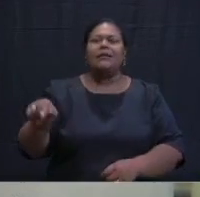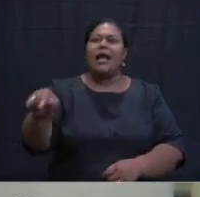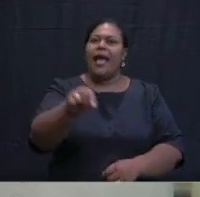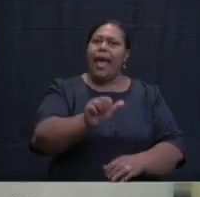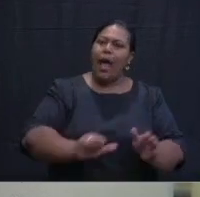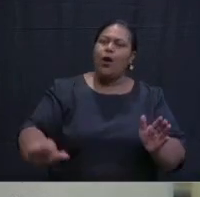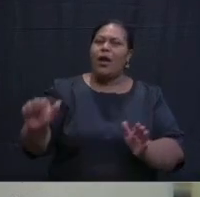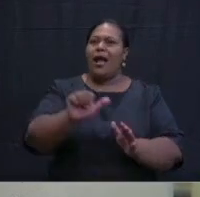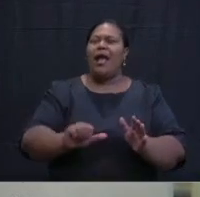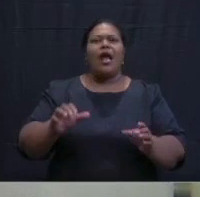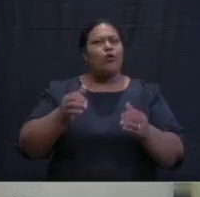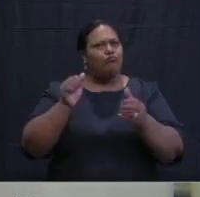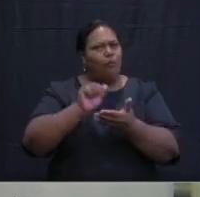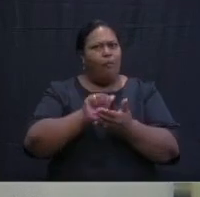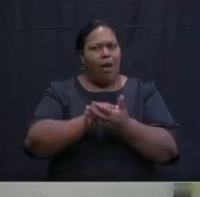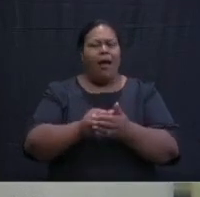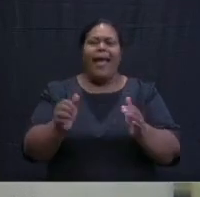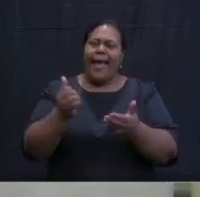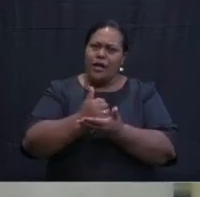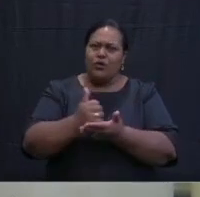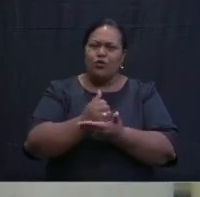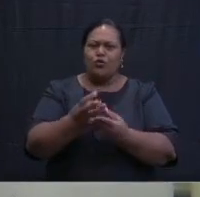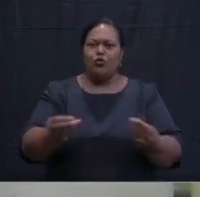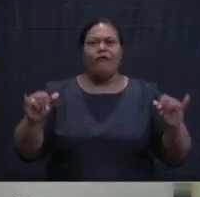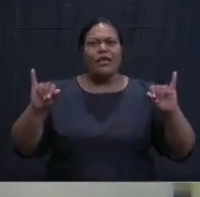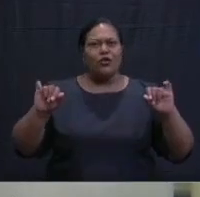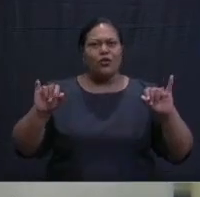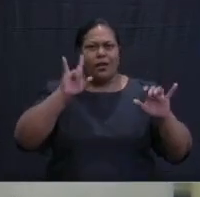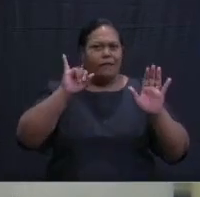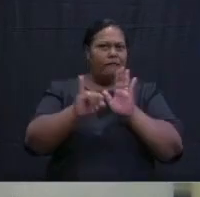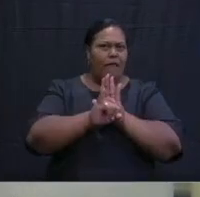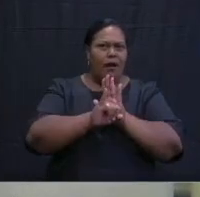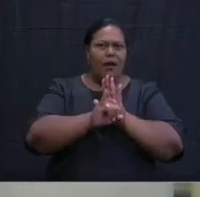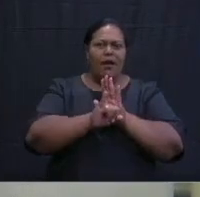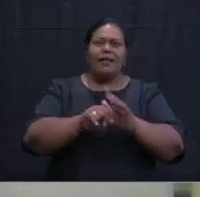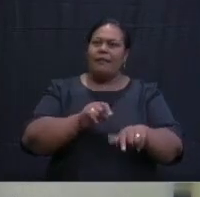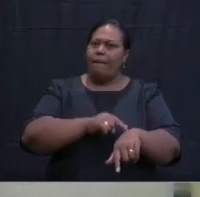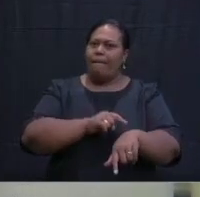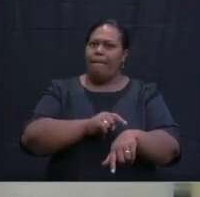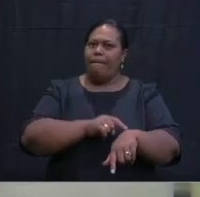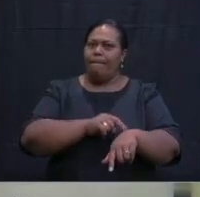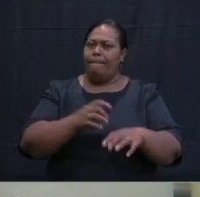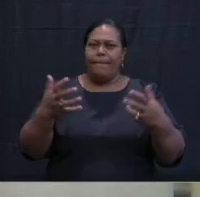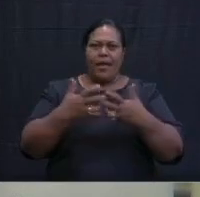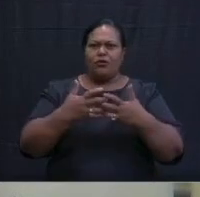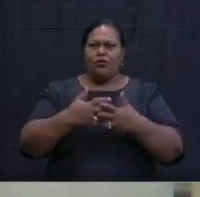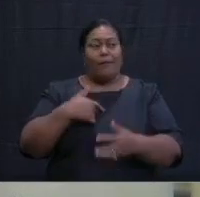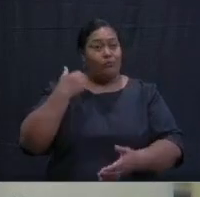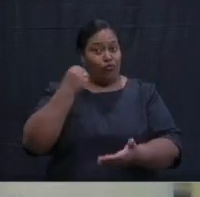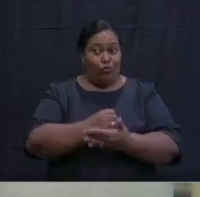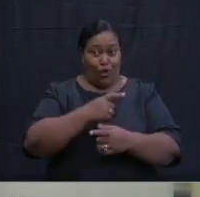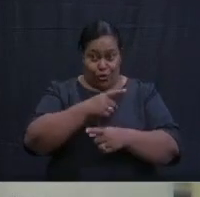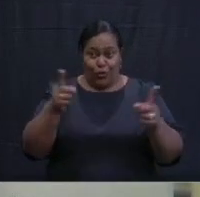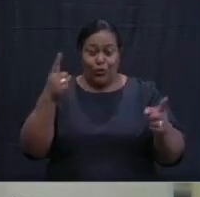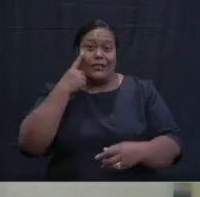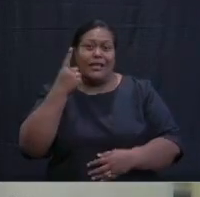actions to address the issues they identify in a timely manner. I'm sure you have been seeing